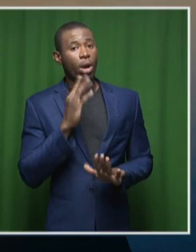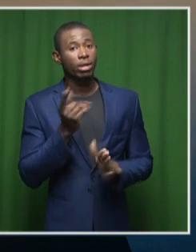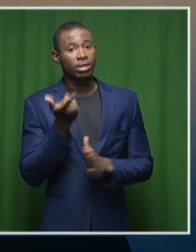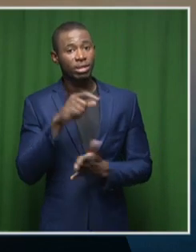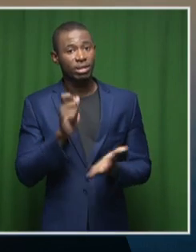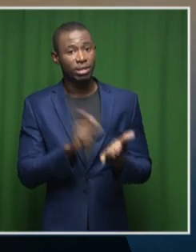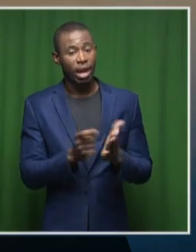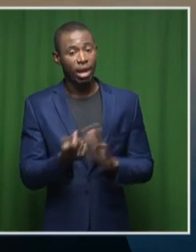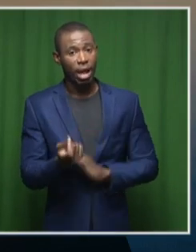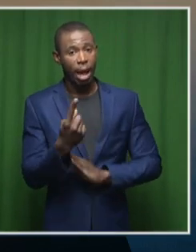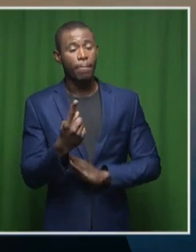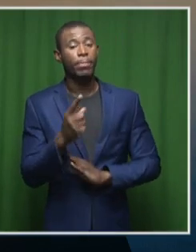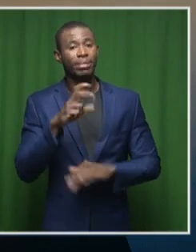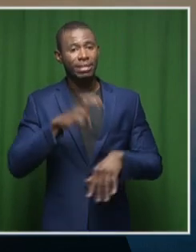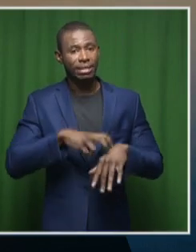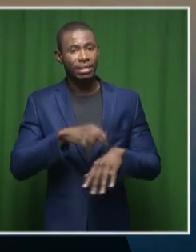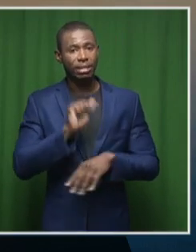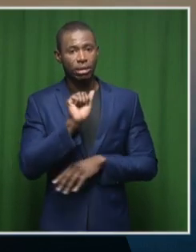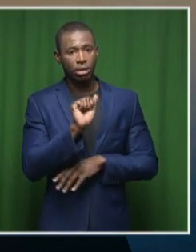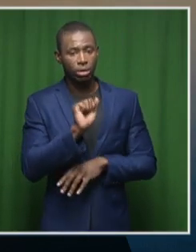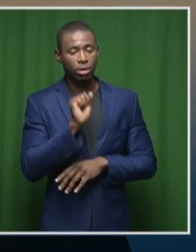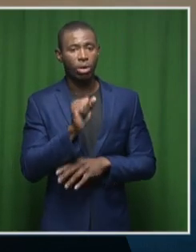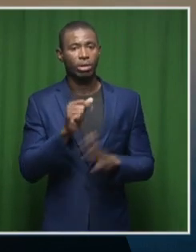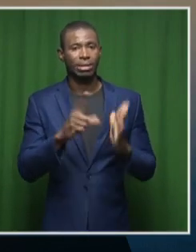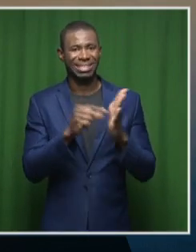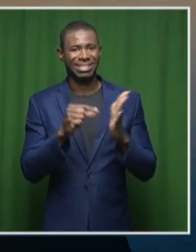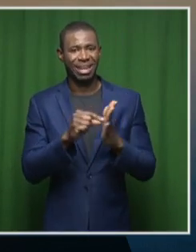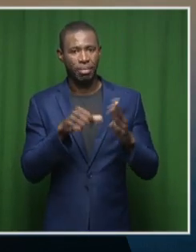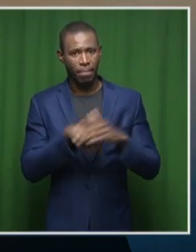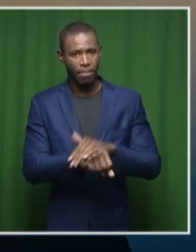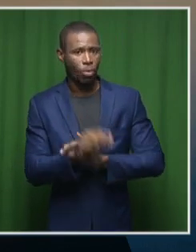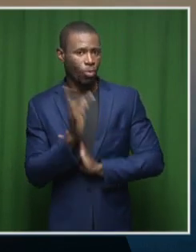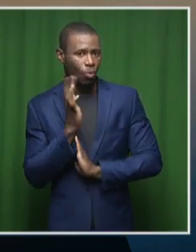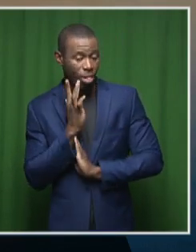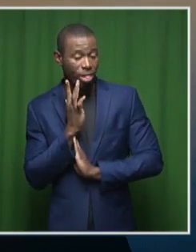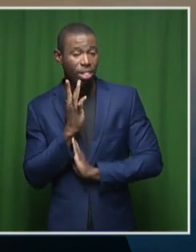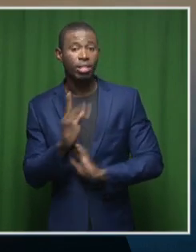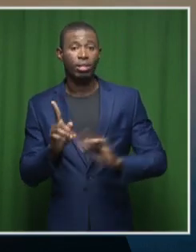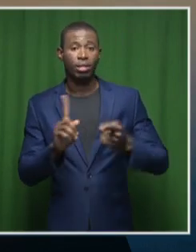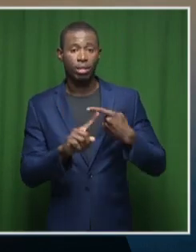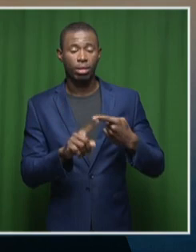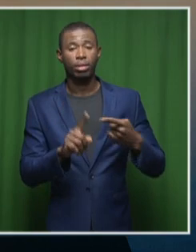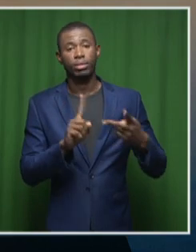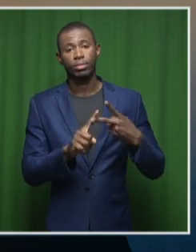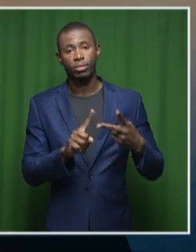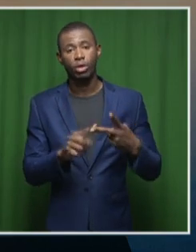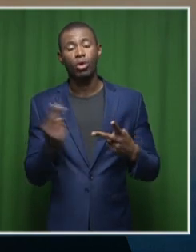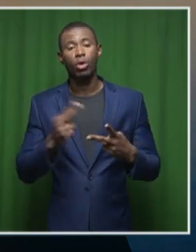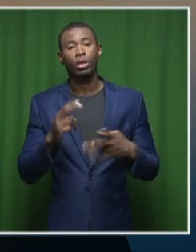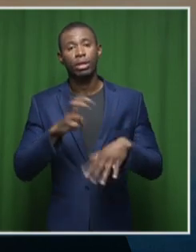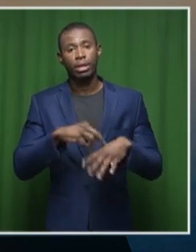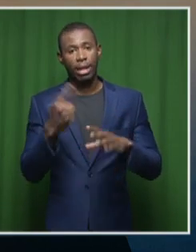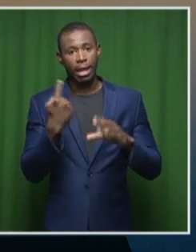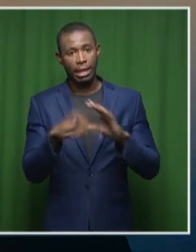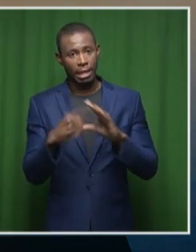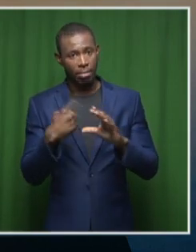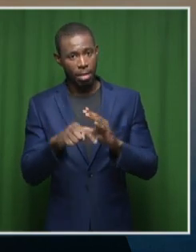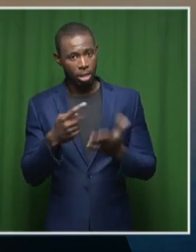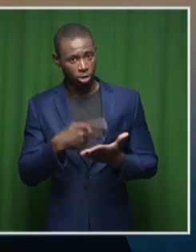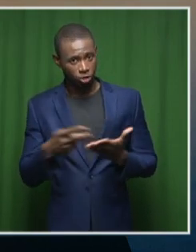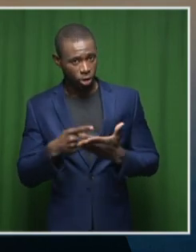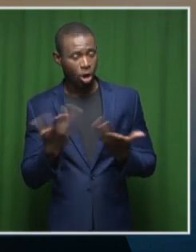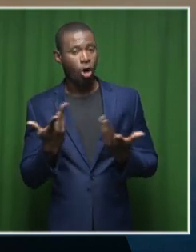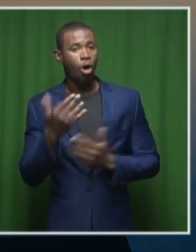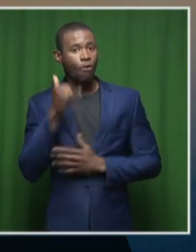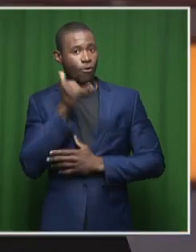to give your date of birth, right? You're required to give your date of birth. You have to sign up with an email address or a phone number.